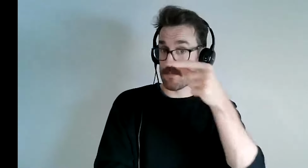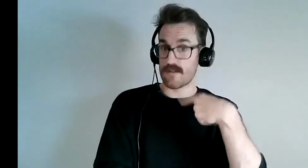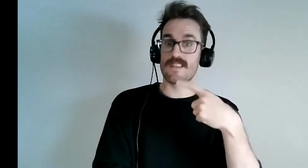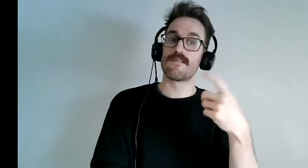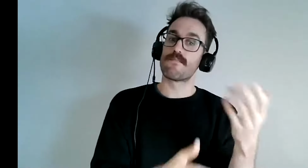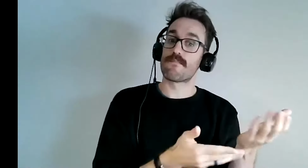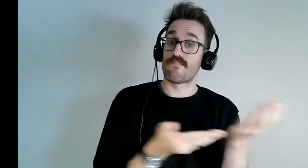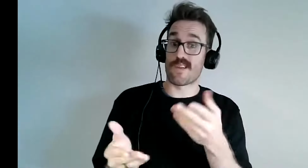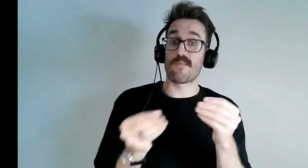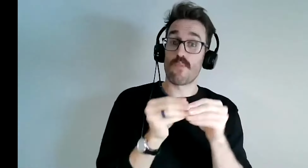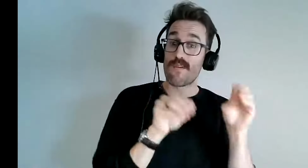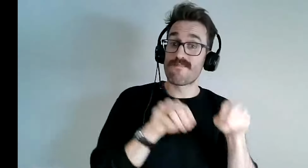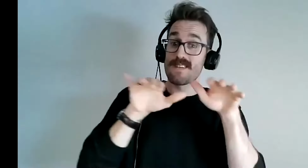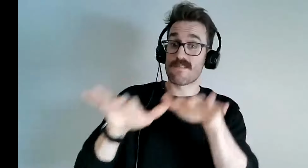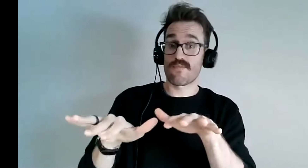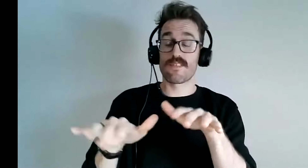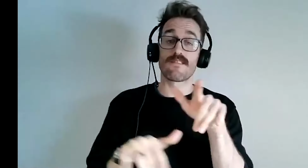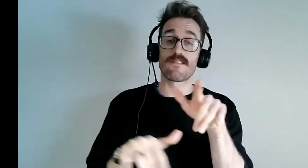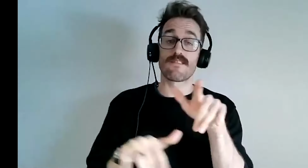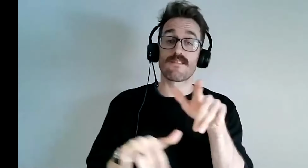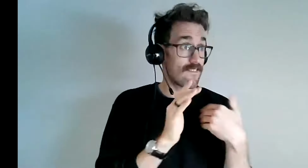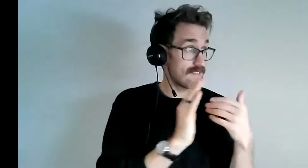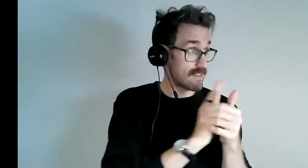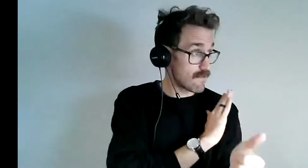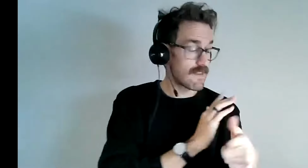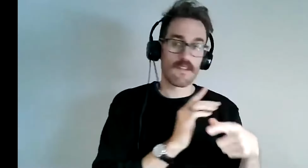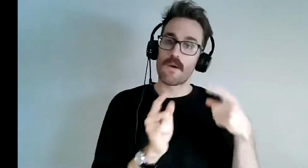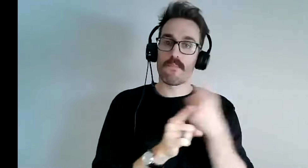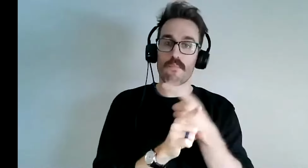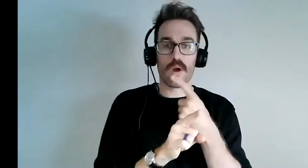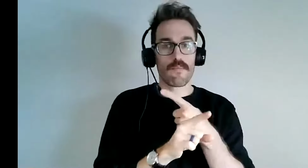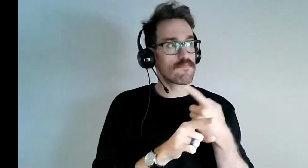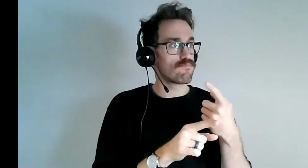skills, but we need to treat them properly. I mean, this is just basic decency. And by